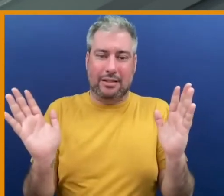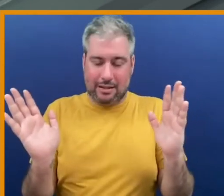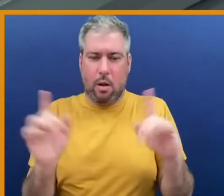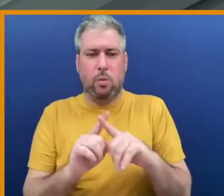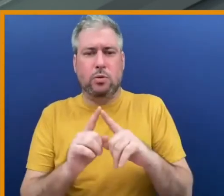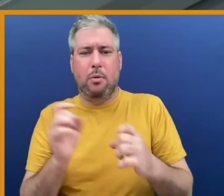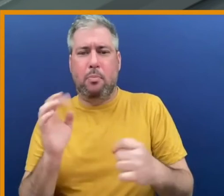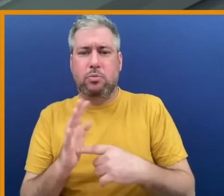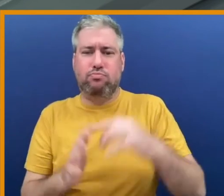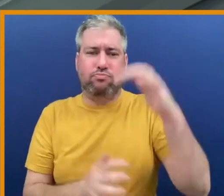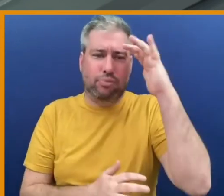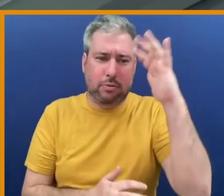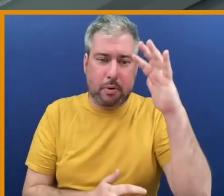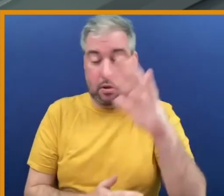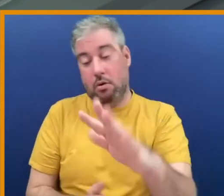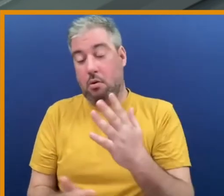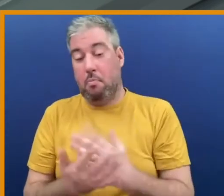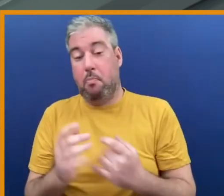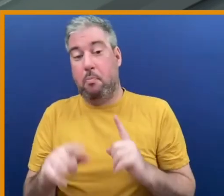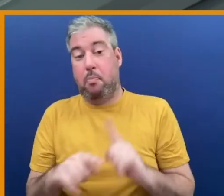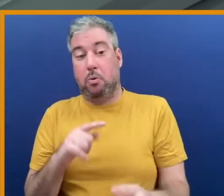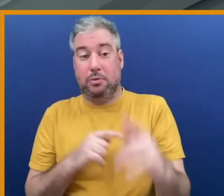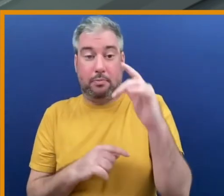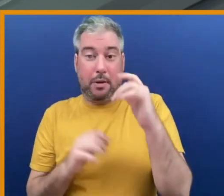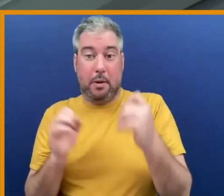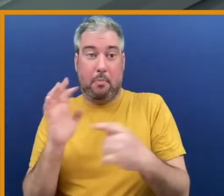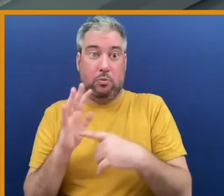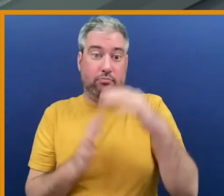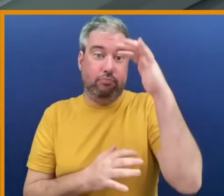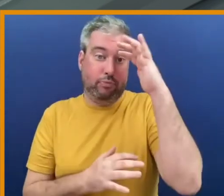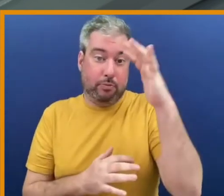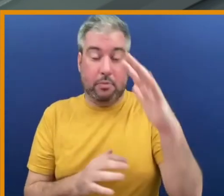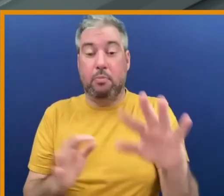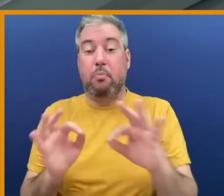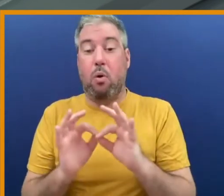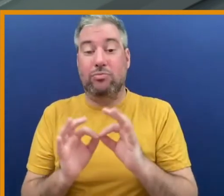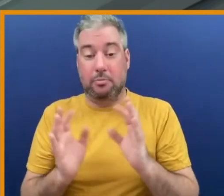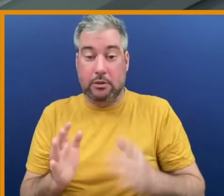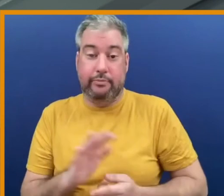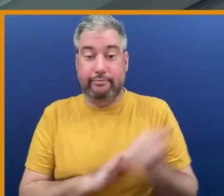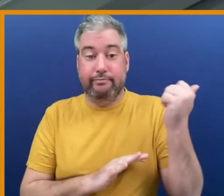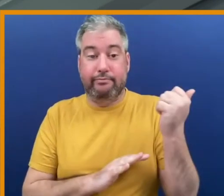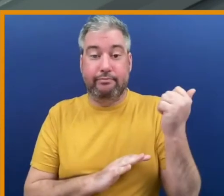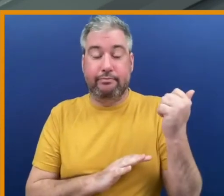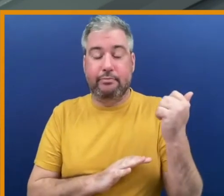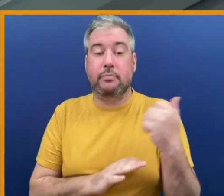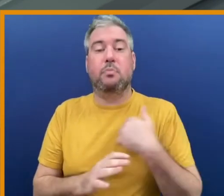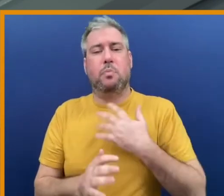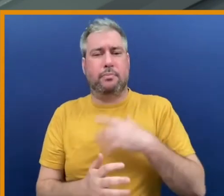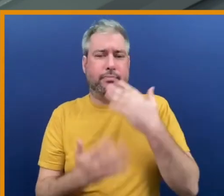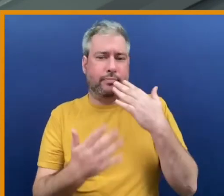go. So I want to also thank Alistair for his introduction speech. He rightly also notes the success of